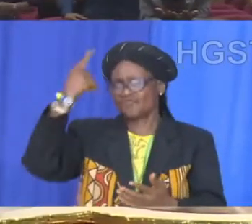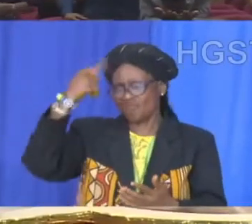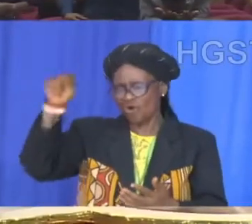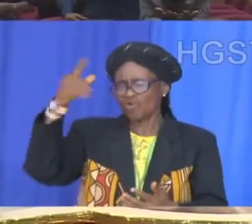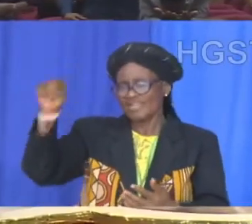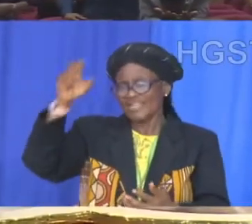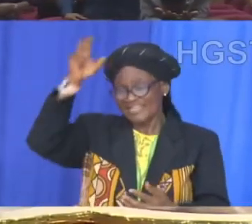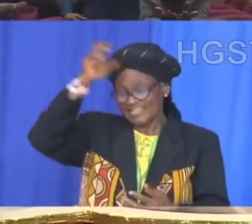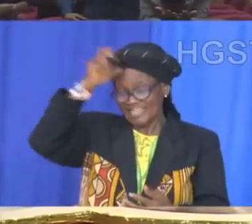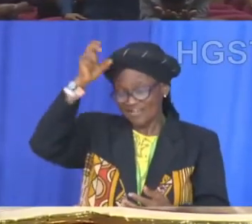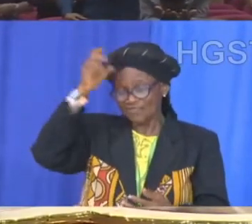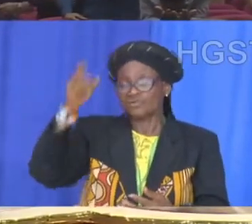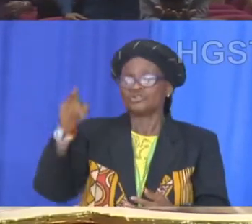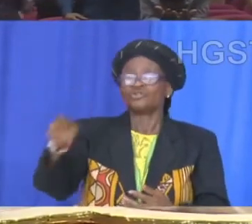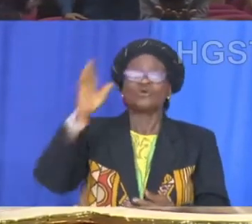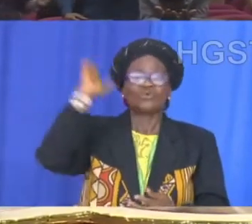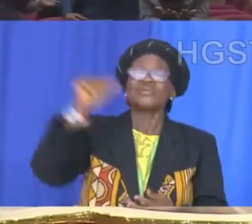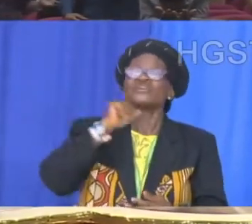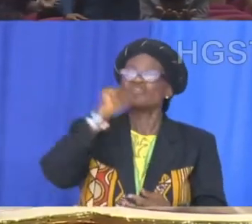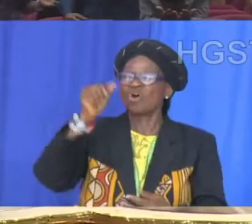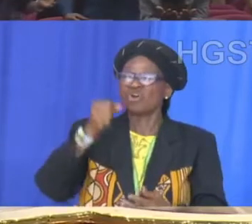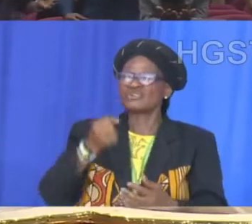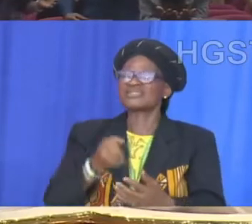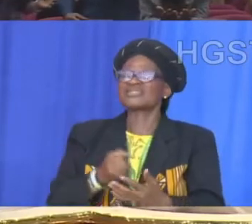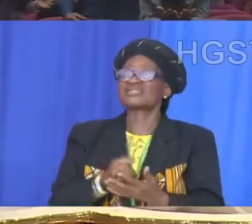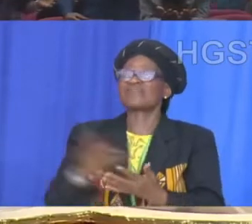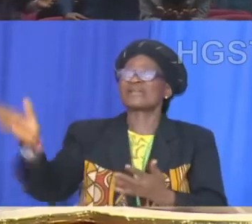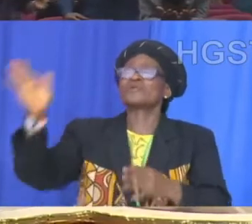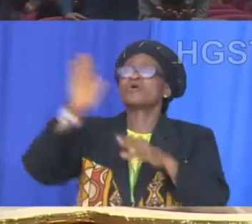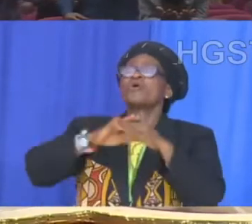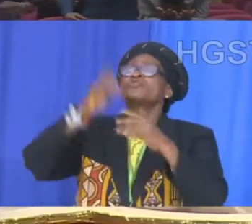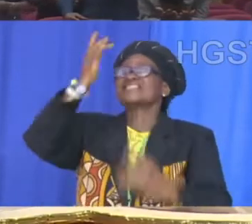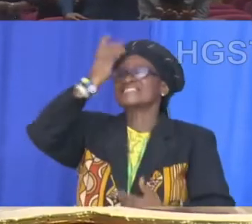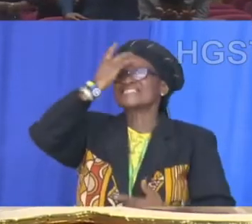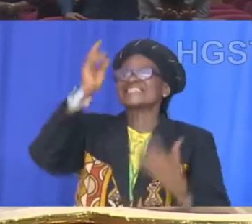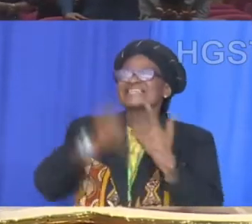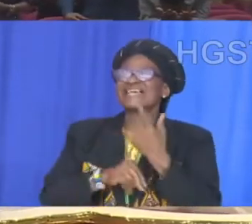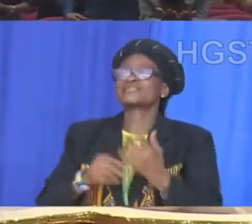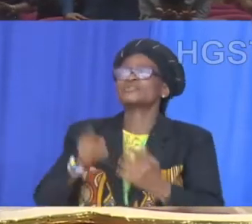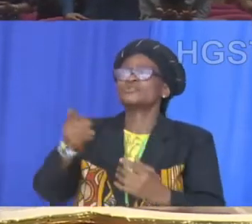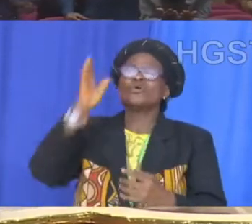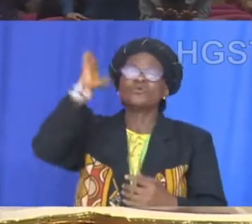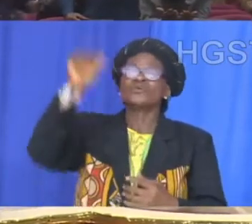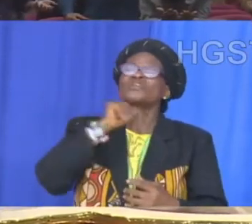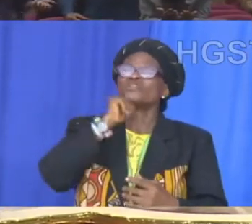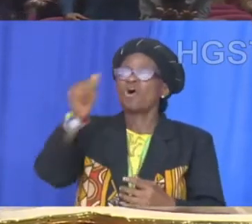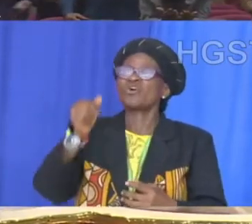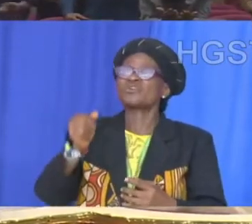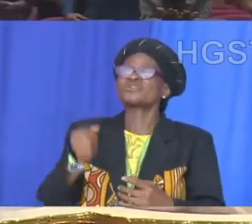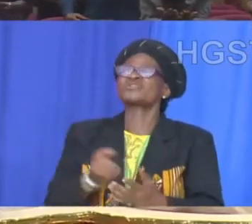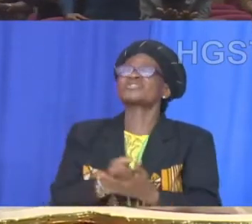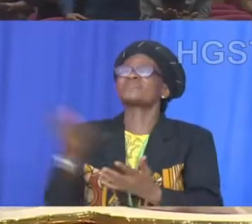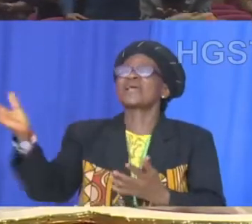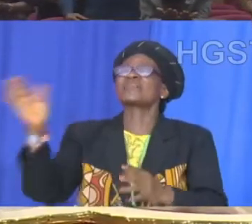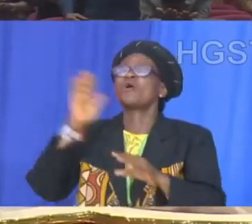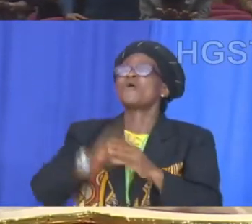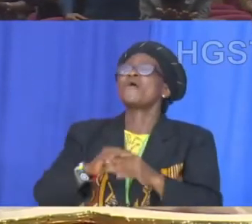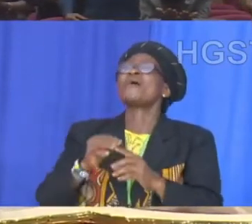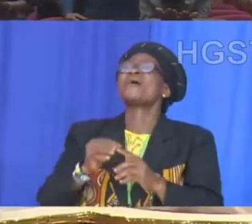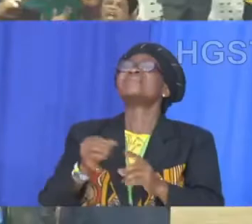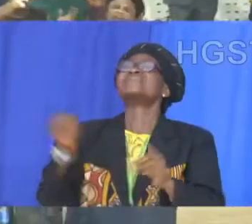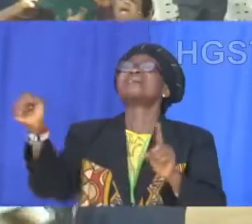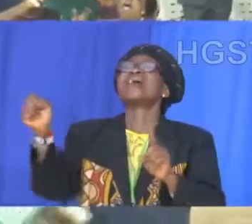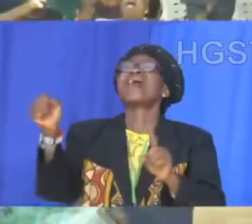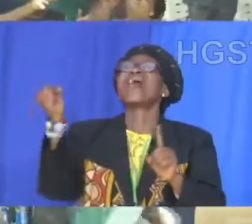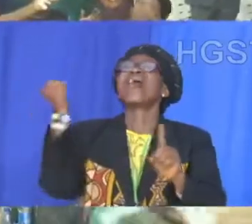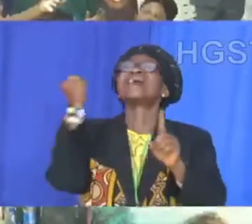You will not spend on sickness. You will not spend on accidents. You will not spend on